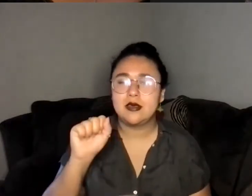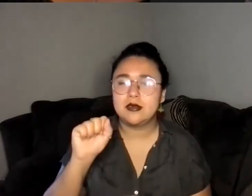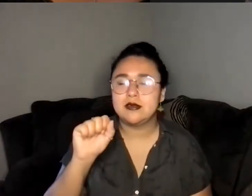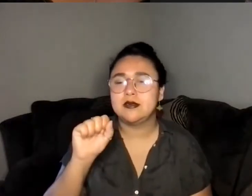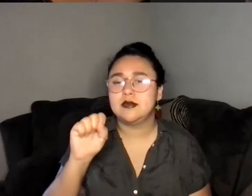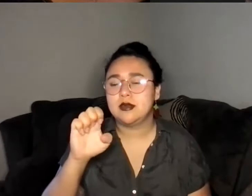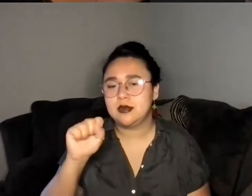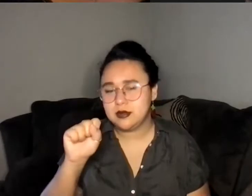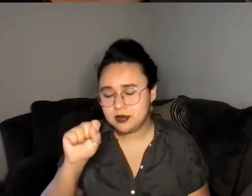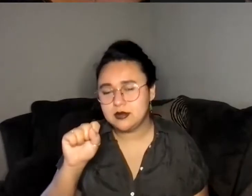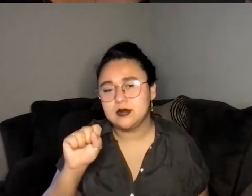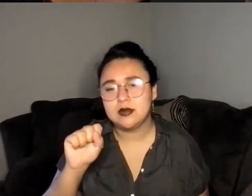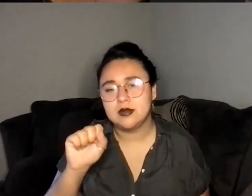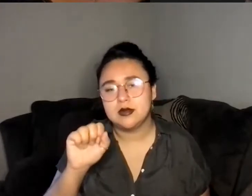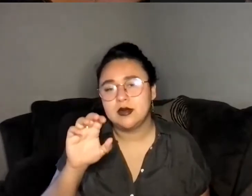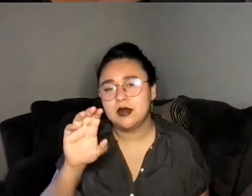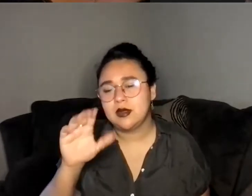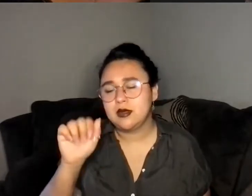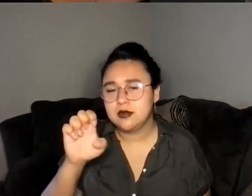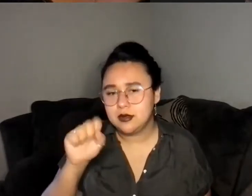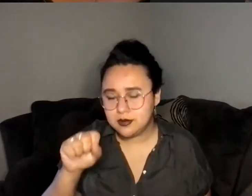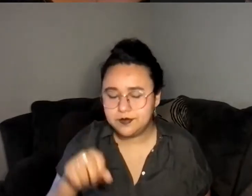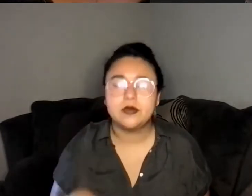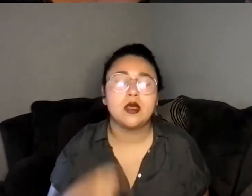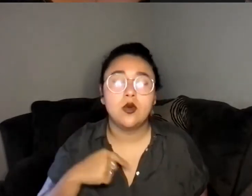working on a little bit of advocacy